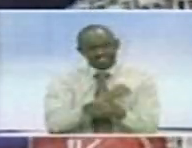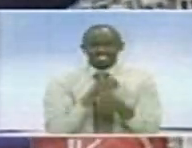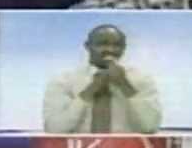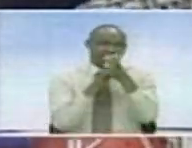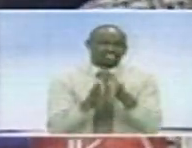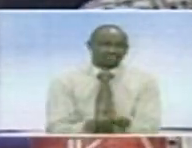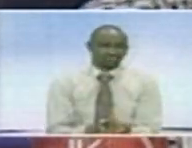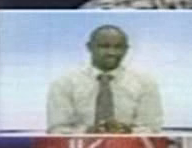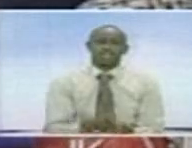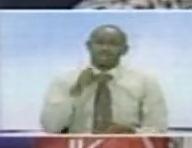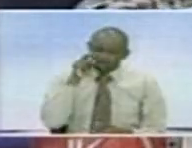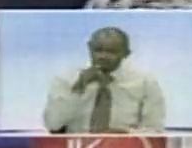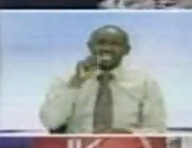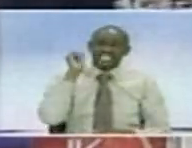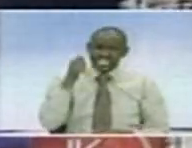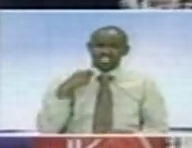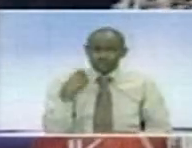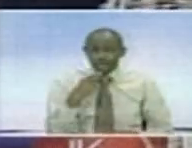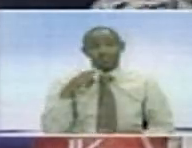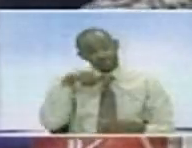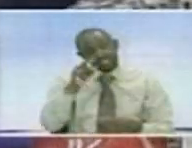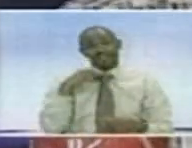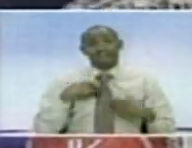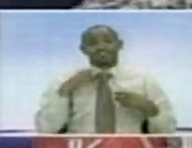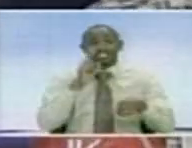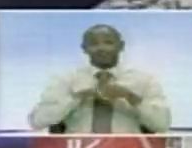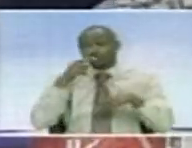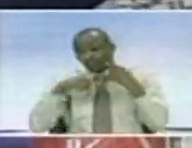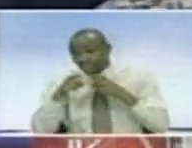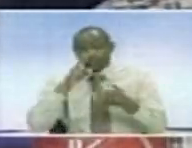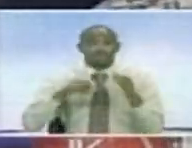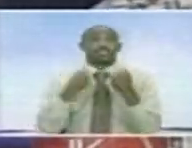those Kenyans who will not have the time to process what has been said.